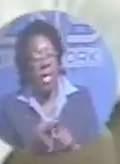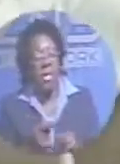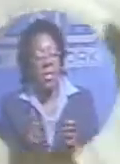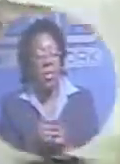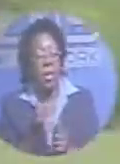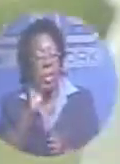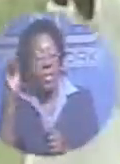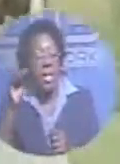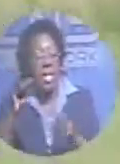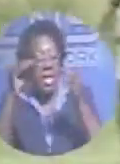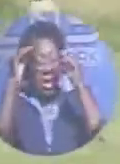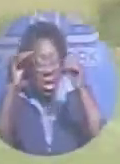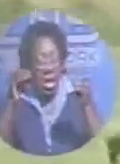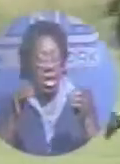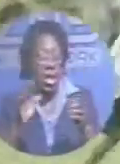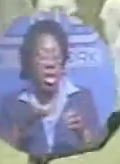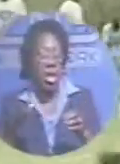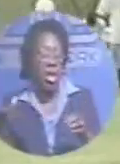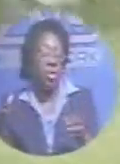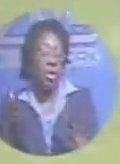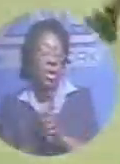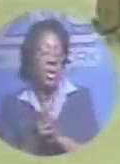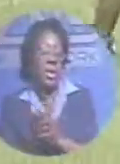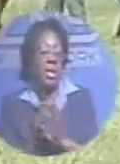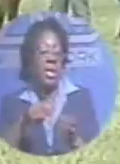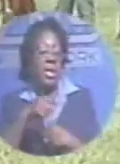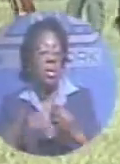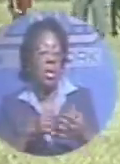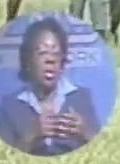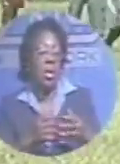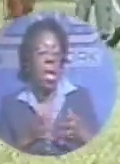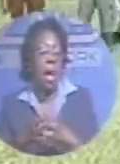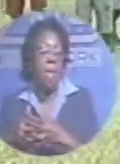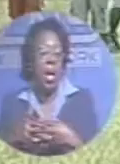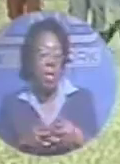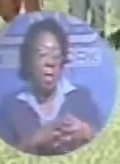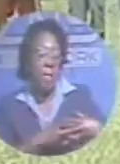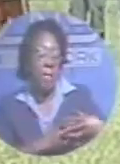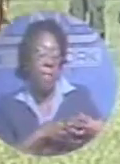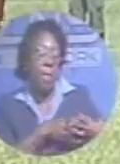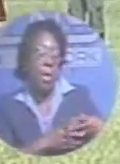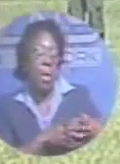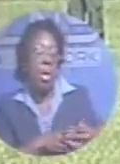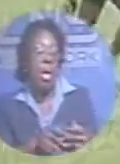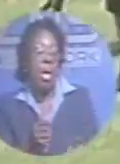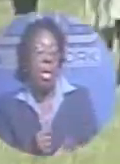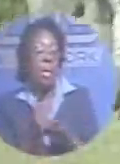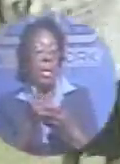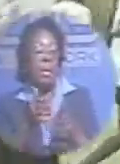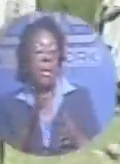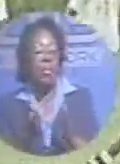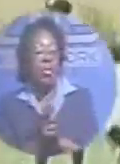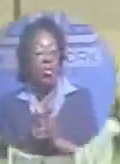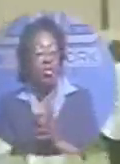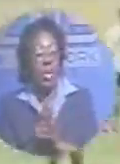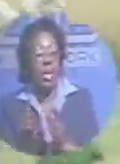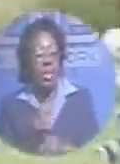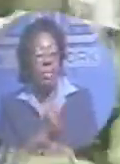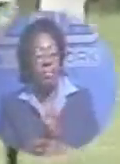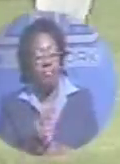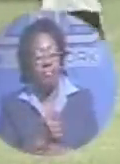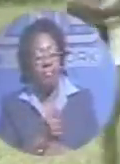teach kids skills about American football and have some real good training for them to help them, you know, with their skills. How did this all come